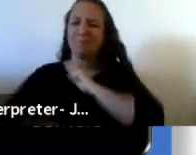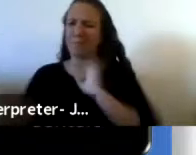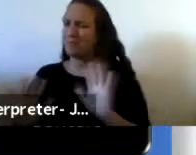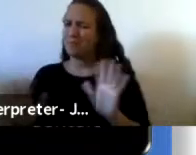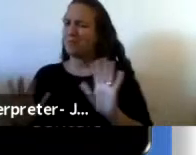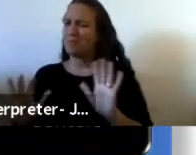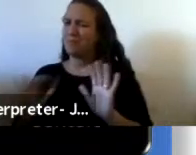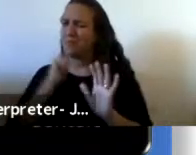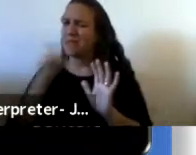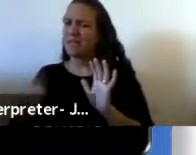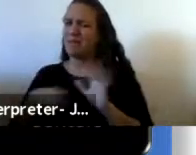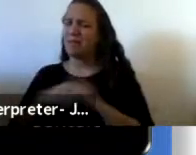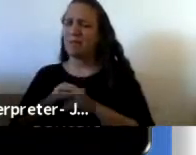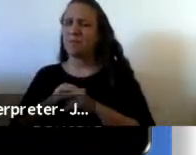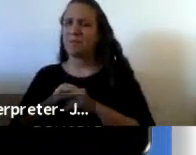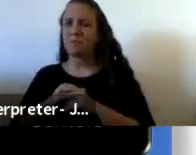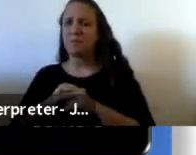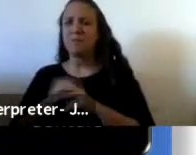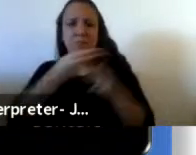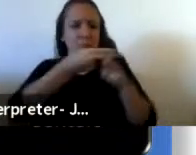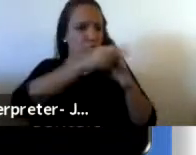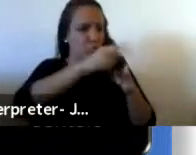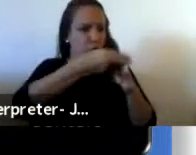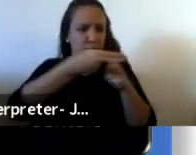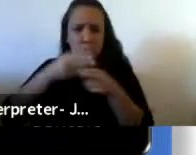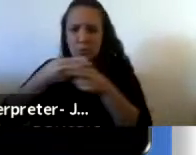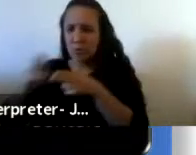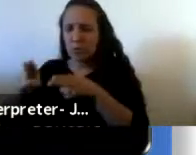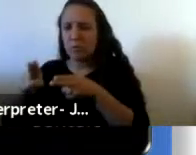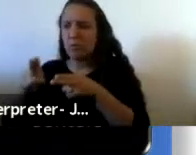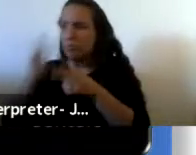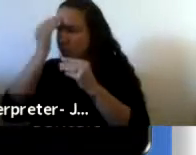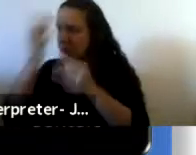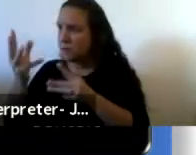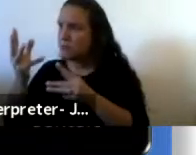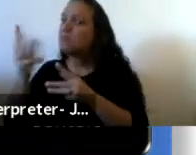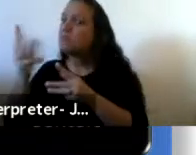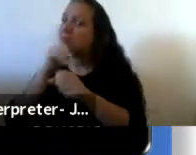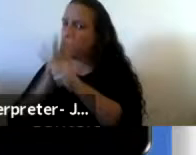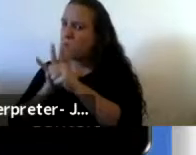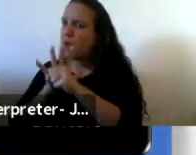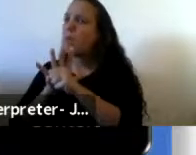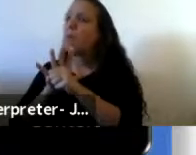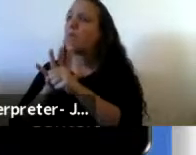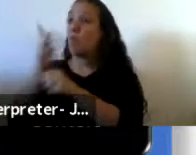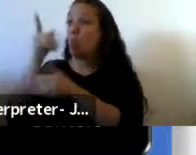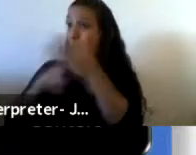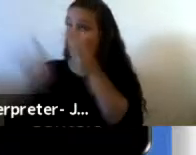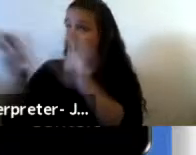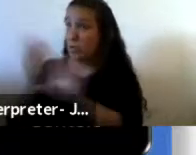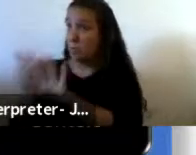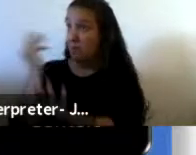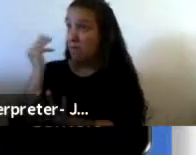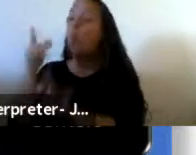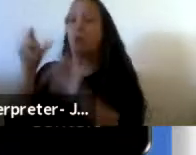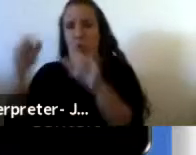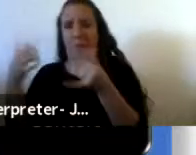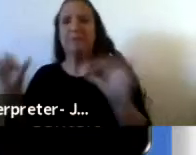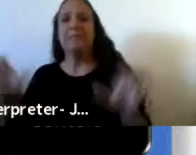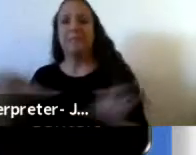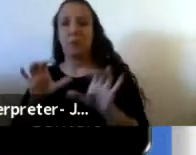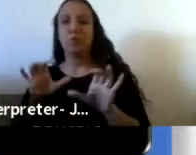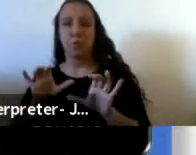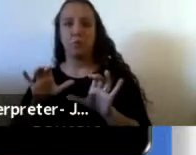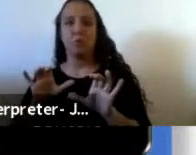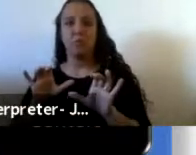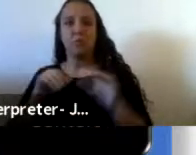know what, go in and do little snippets and let people feel reassured that all of the things that they used to do that they can still do, because